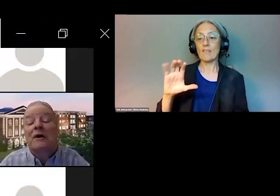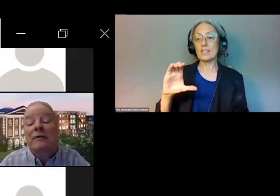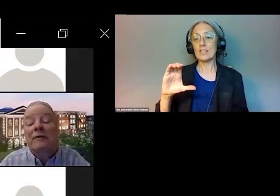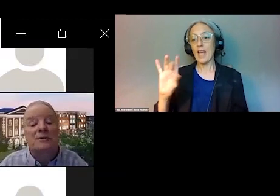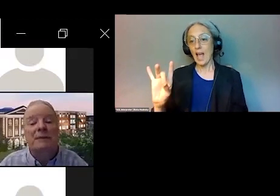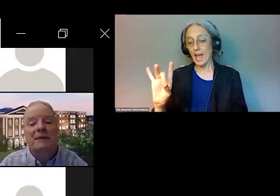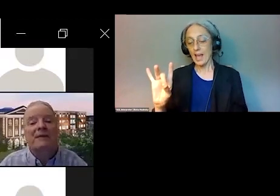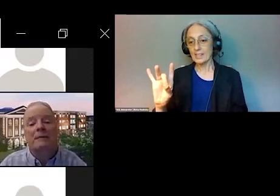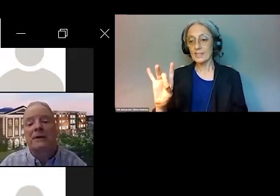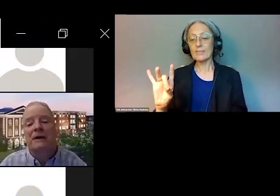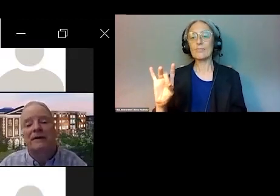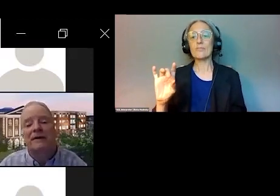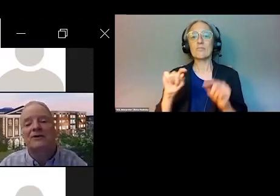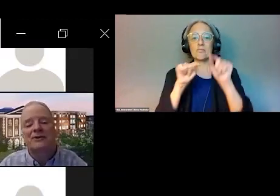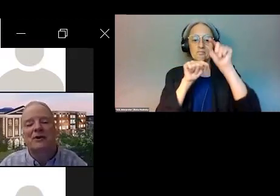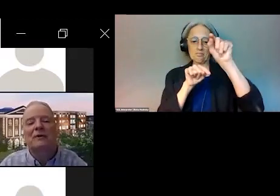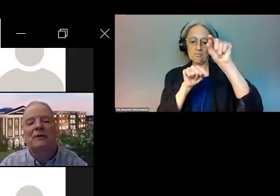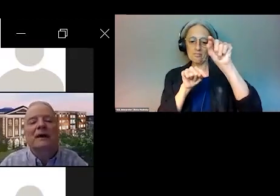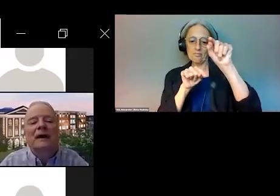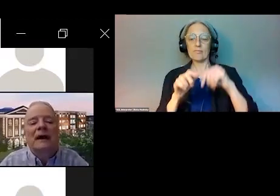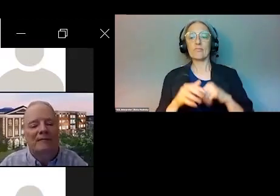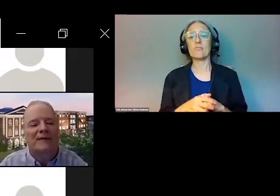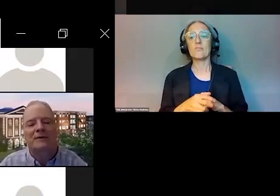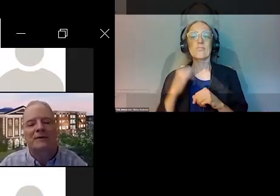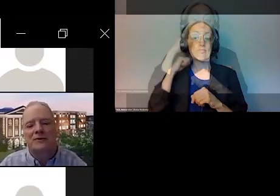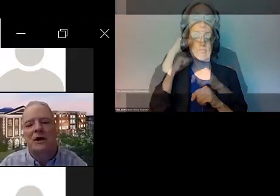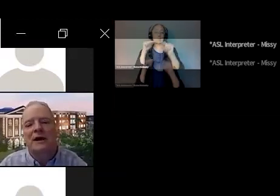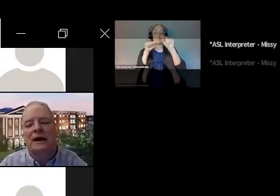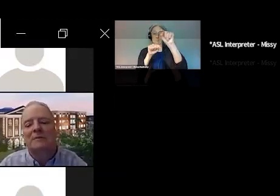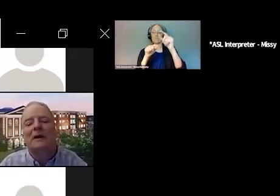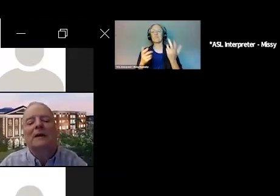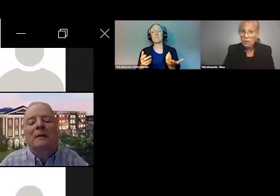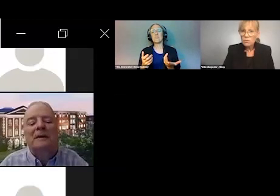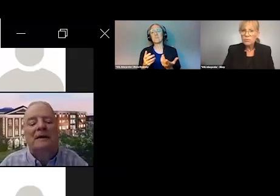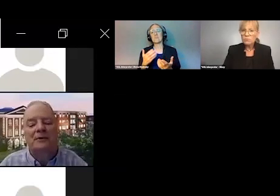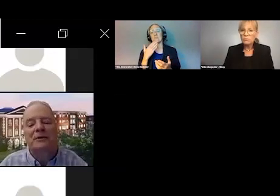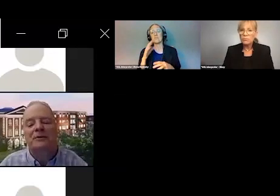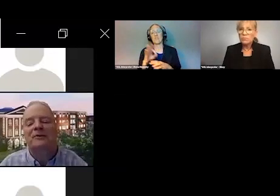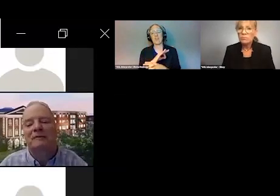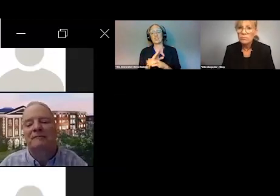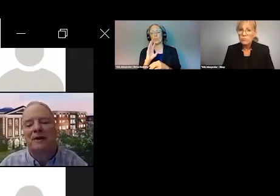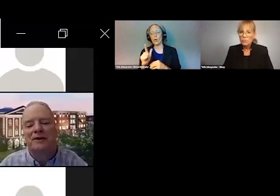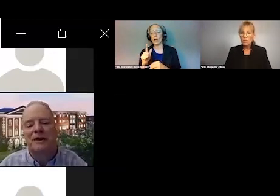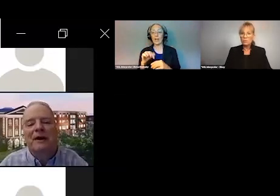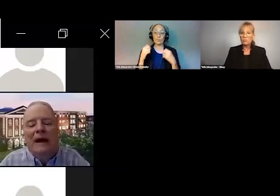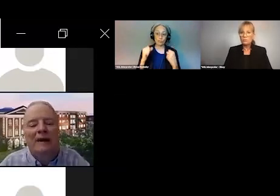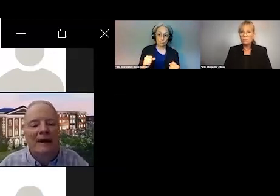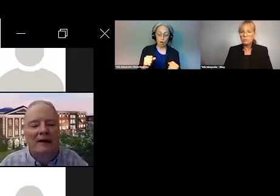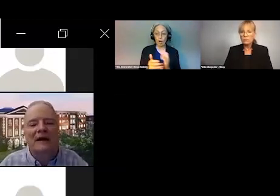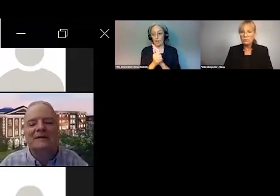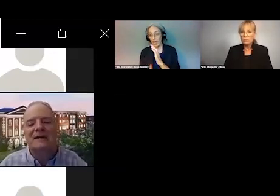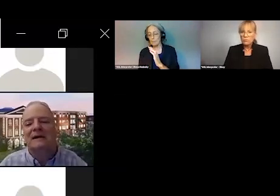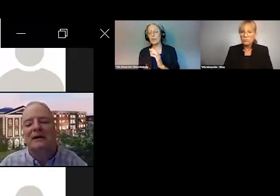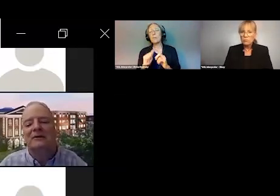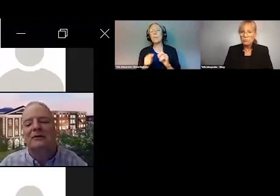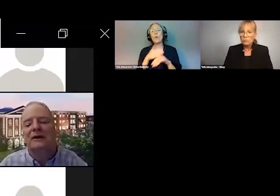C8 spinal cord injuries, those are people that are pretty functional if they're strong and able, but they do lose some